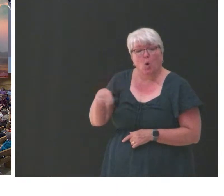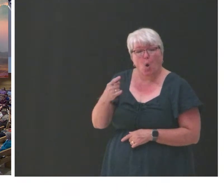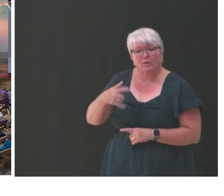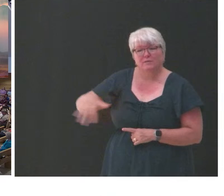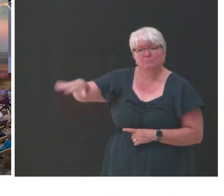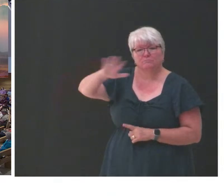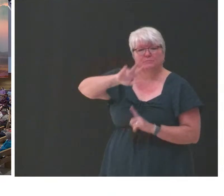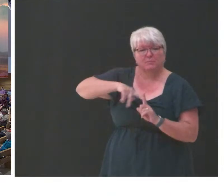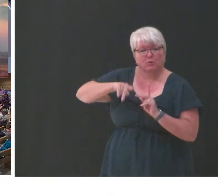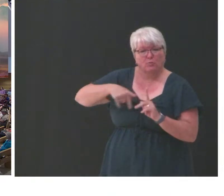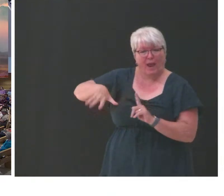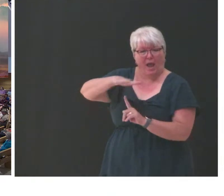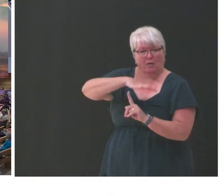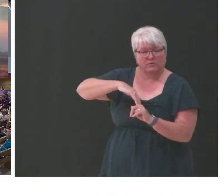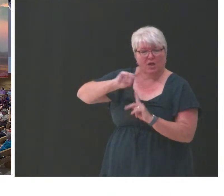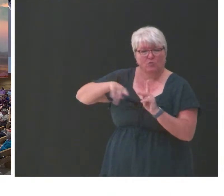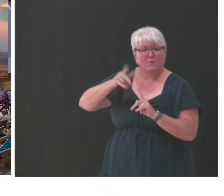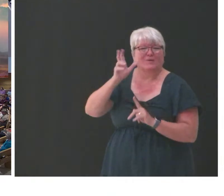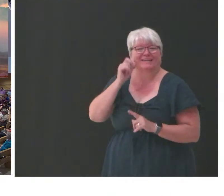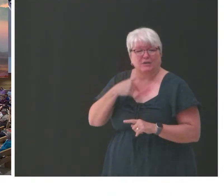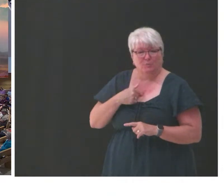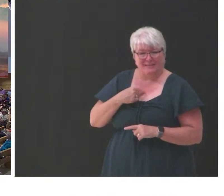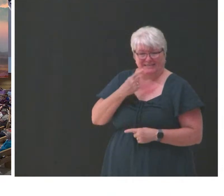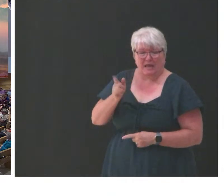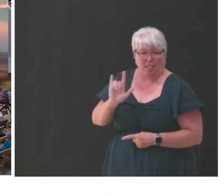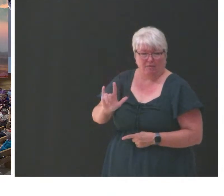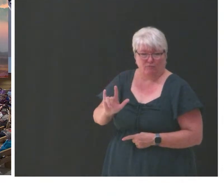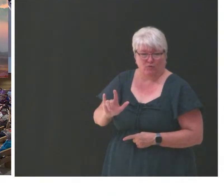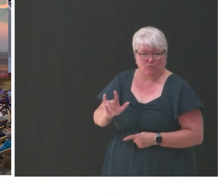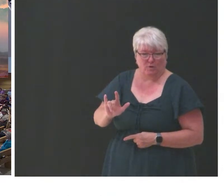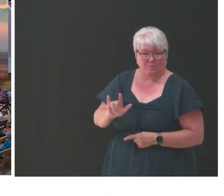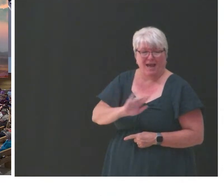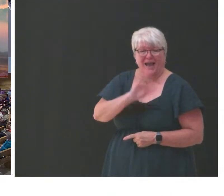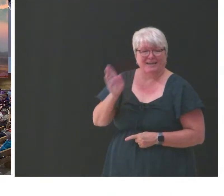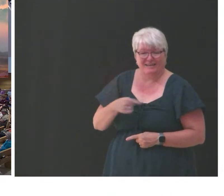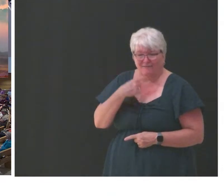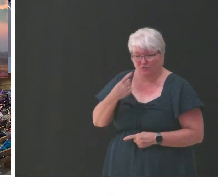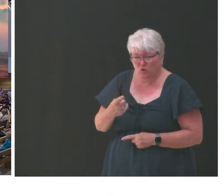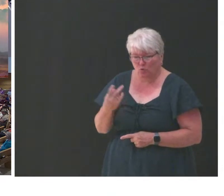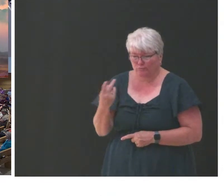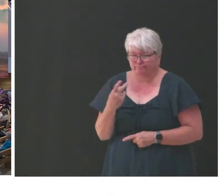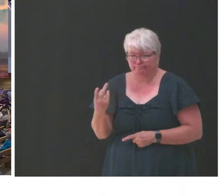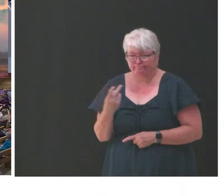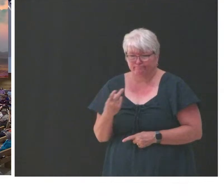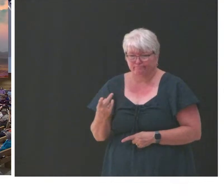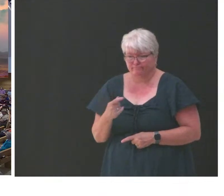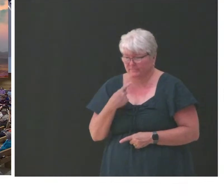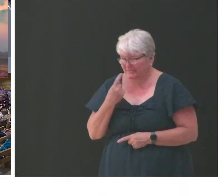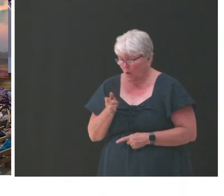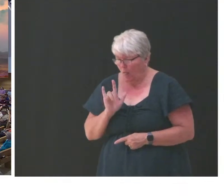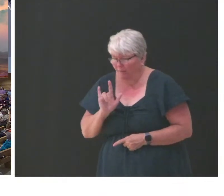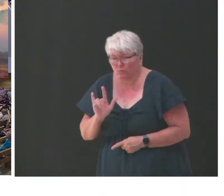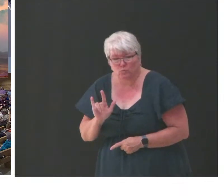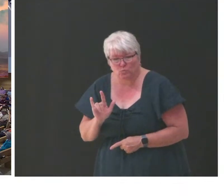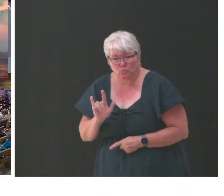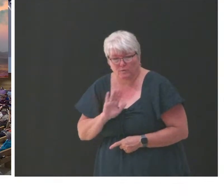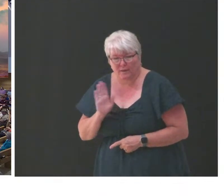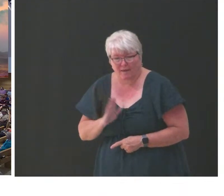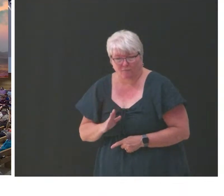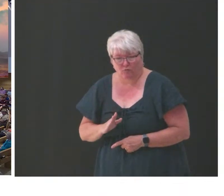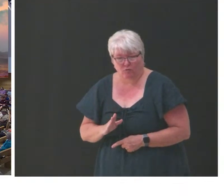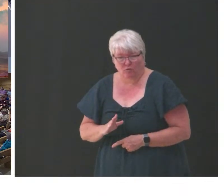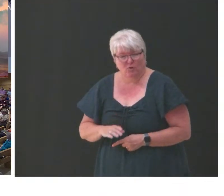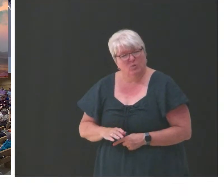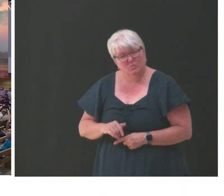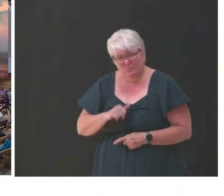around and only when other people hear that? But I never told her when it's just us that I love her. We're